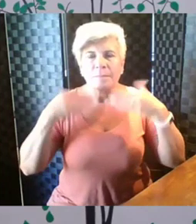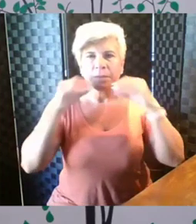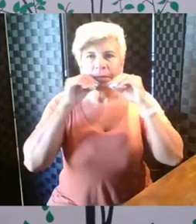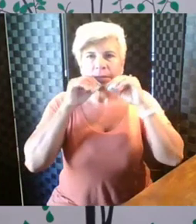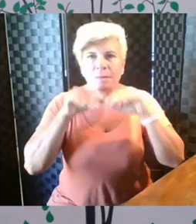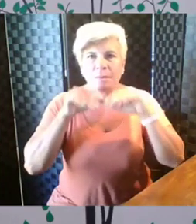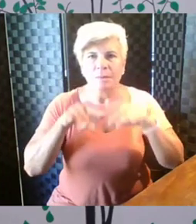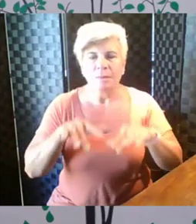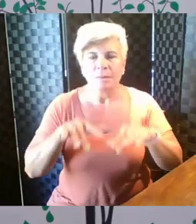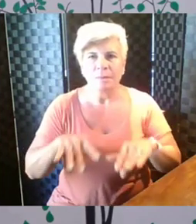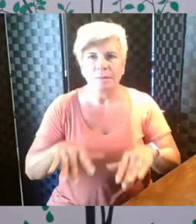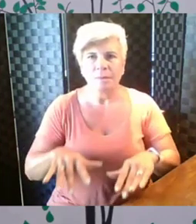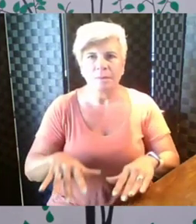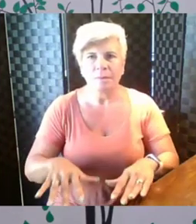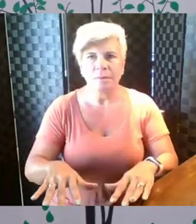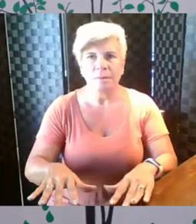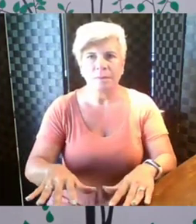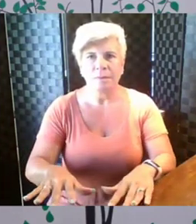out,